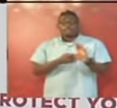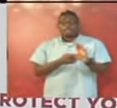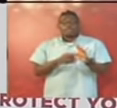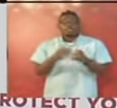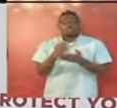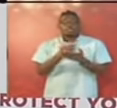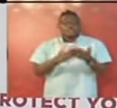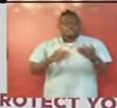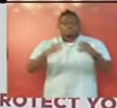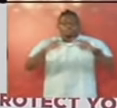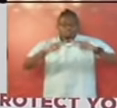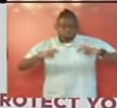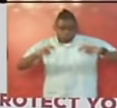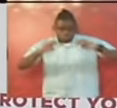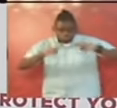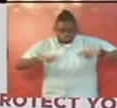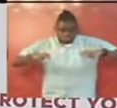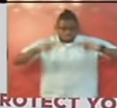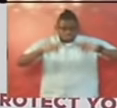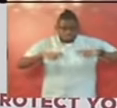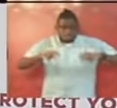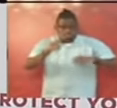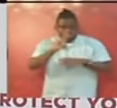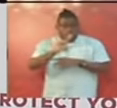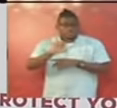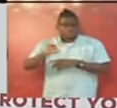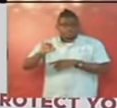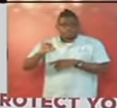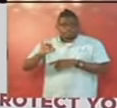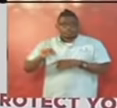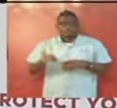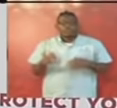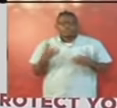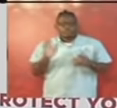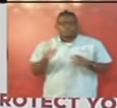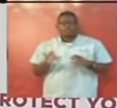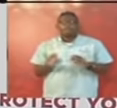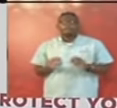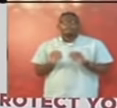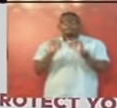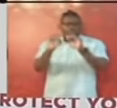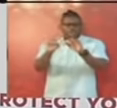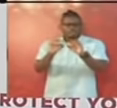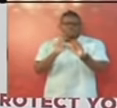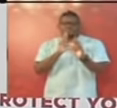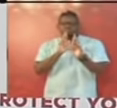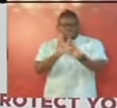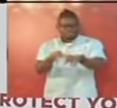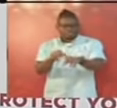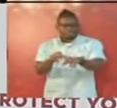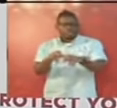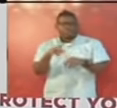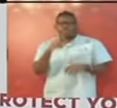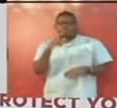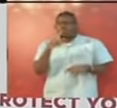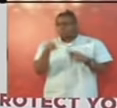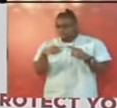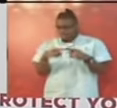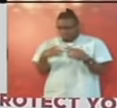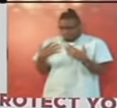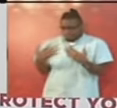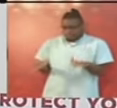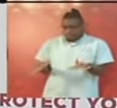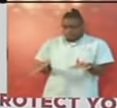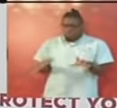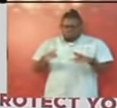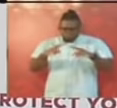research, and their results would be published in due time as their research is completed, and we all look forward to finding out